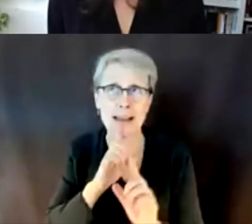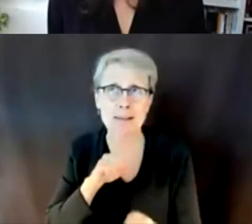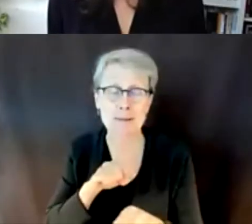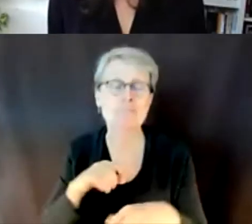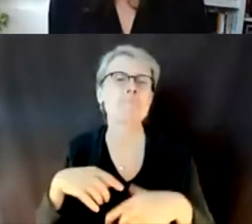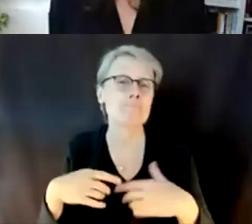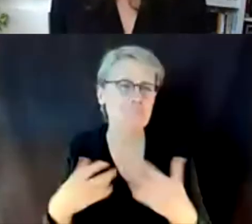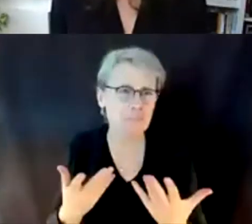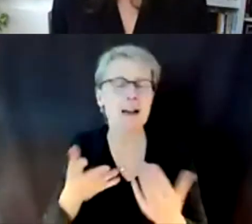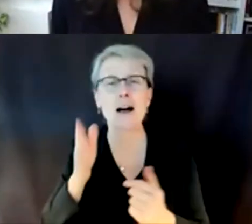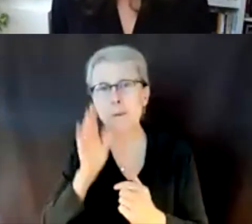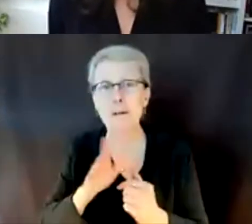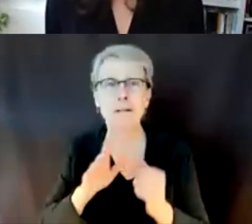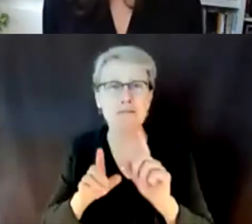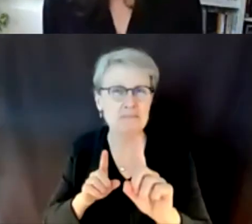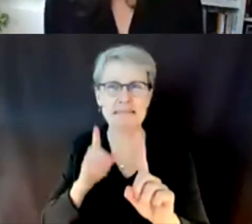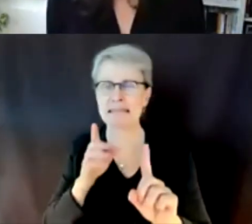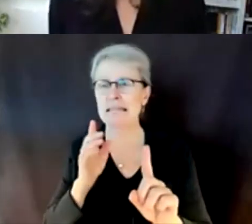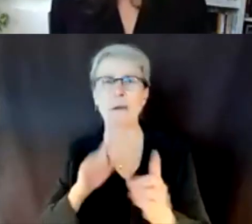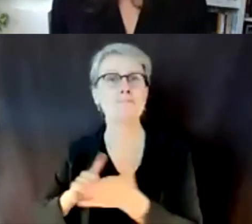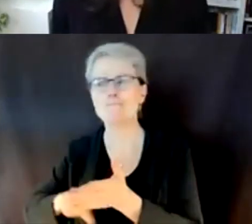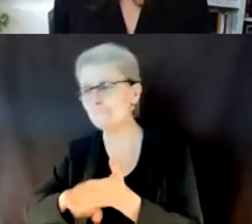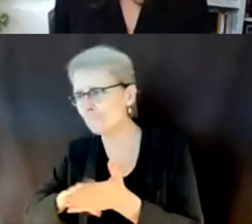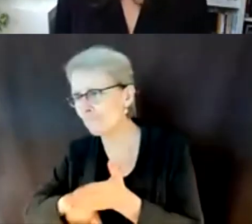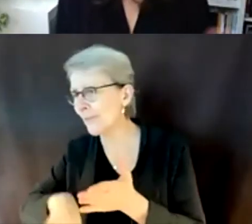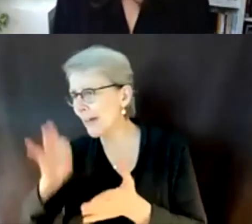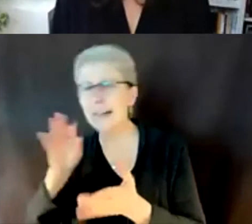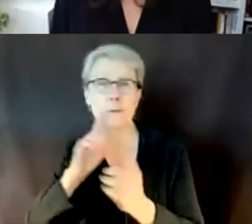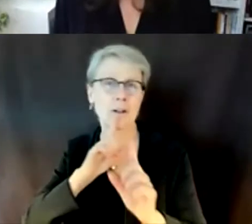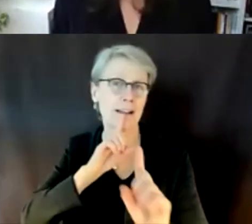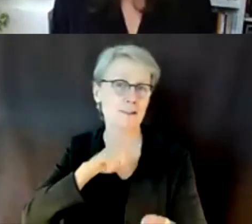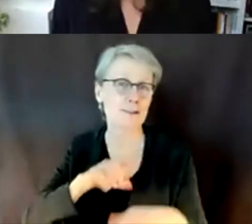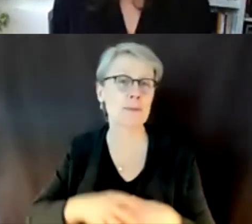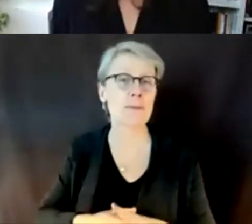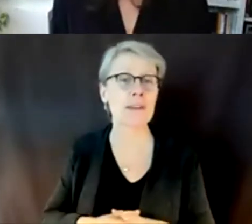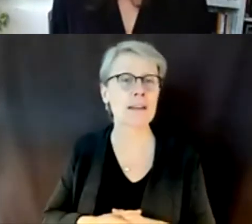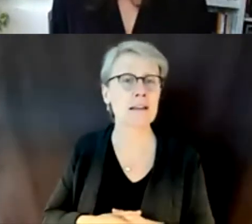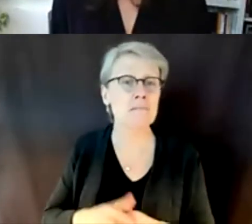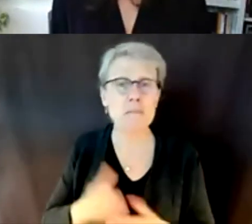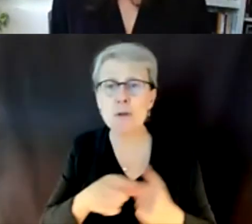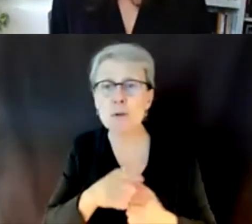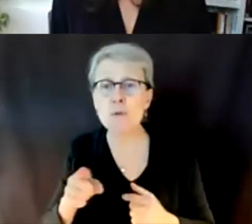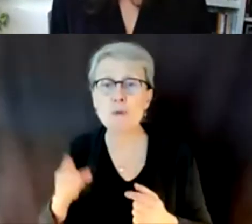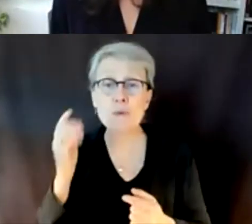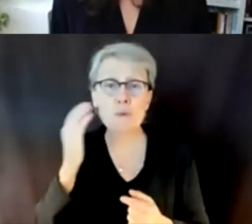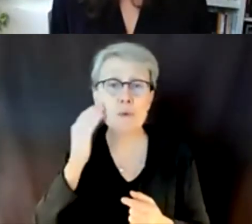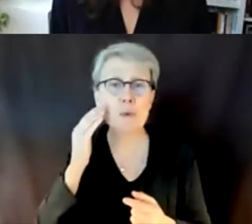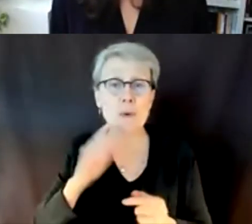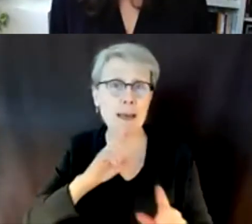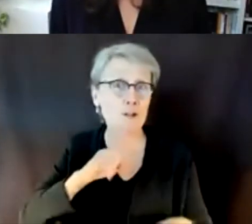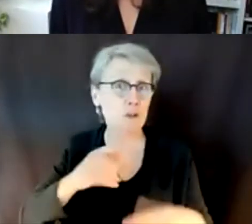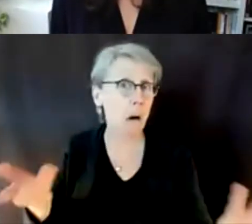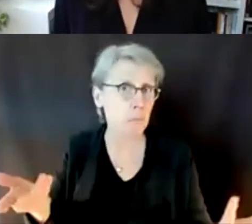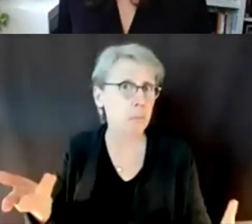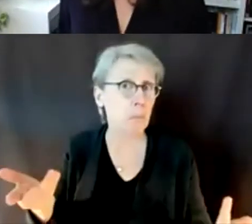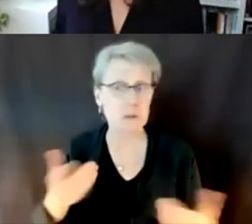will let you know. I'm sure you all have some answers out there too, so I'll throw it a little